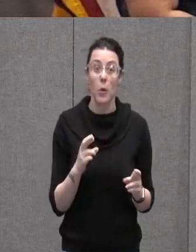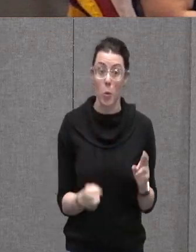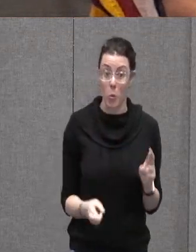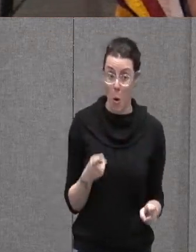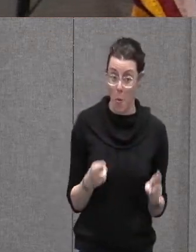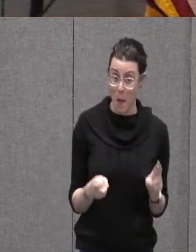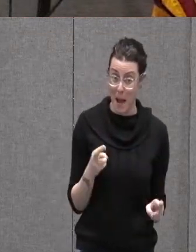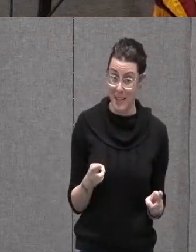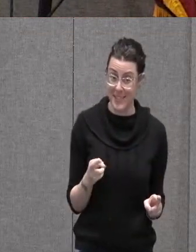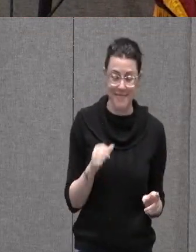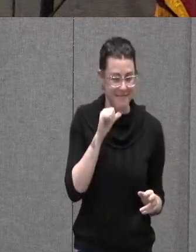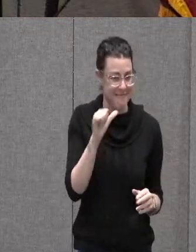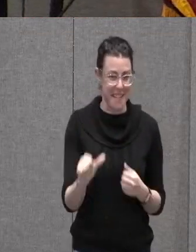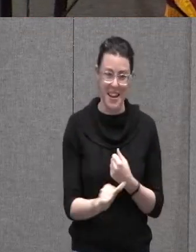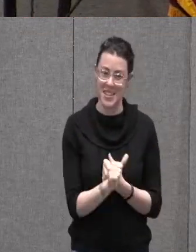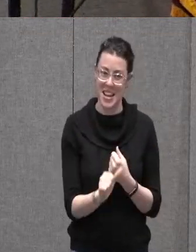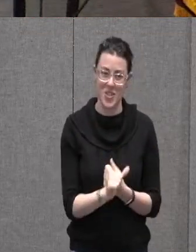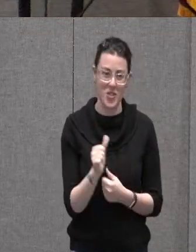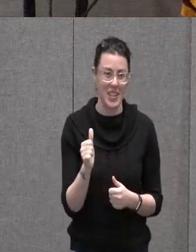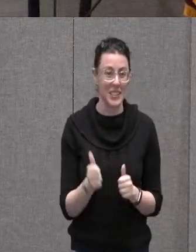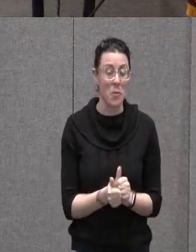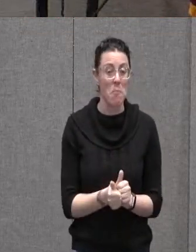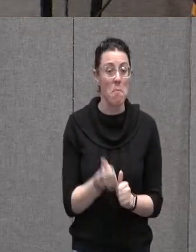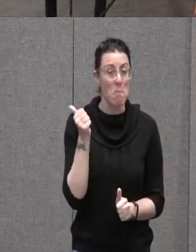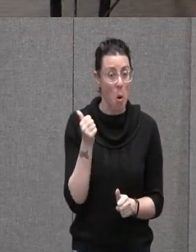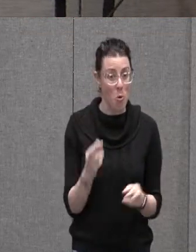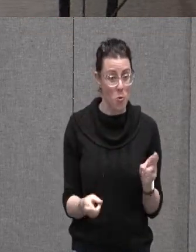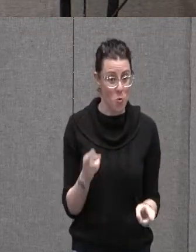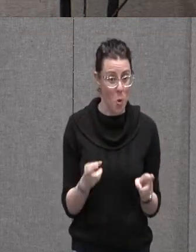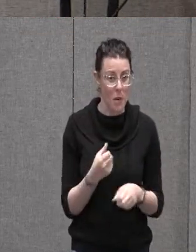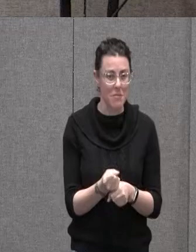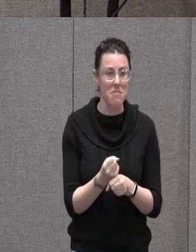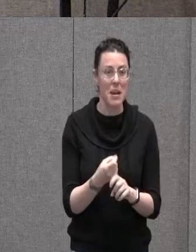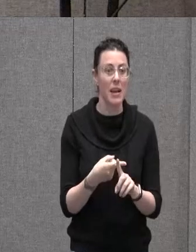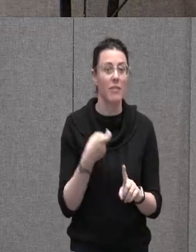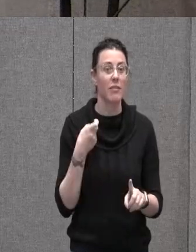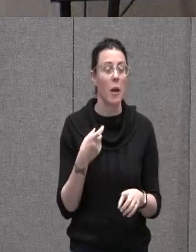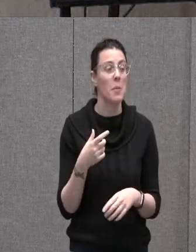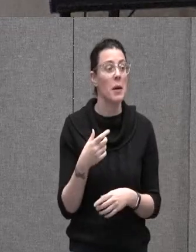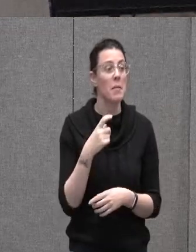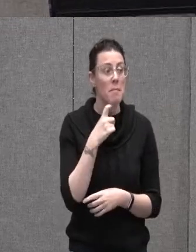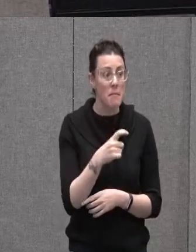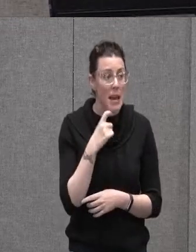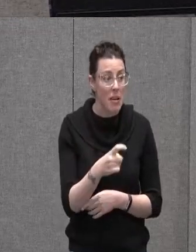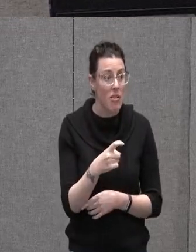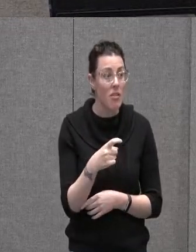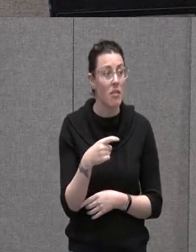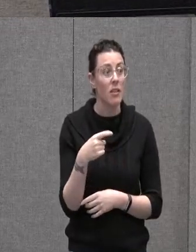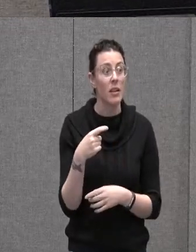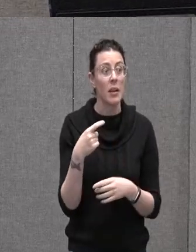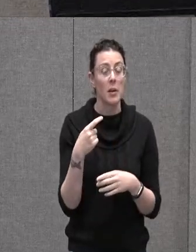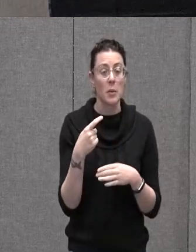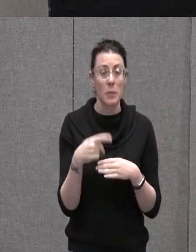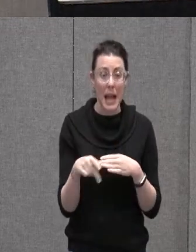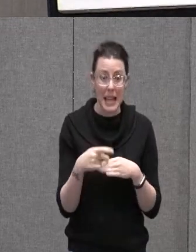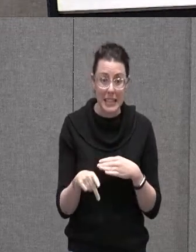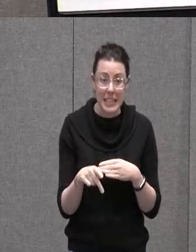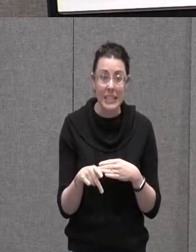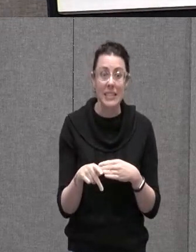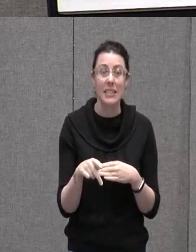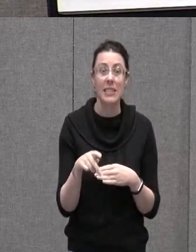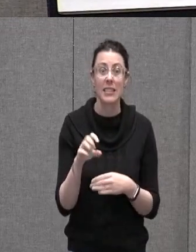out of metal, Yeah. plastic, silicon, something that's not affected or sunburned like our